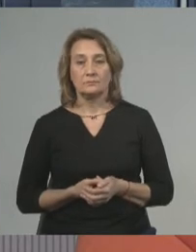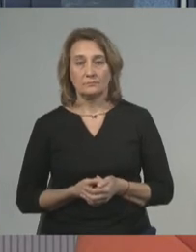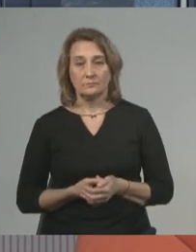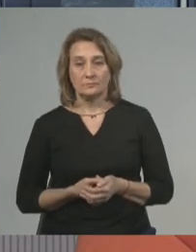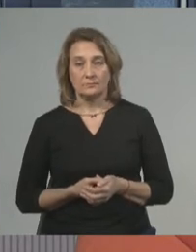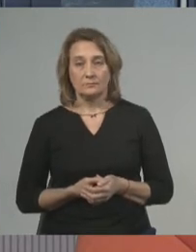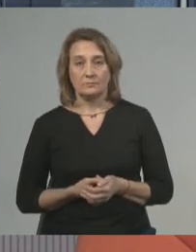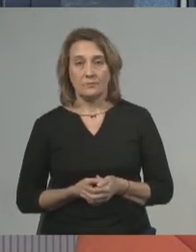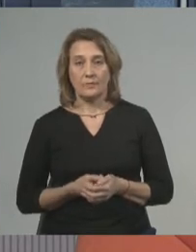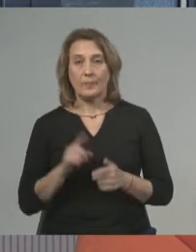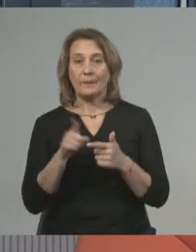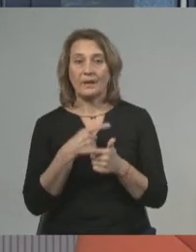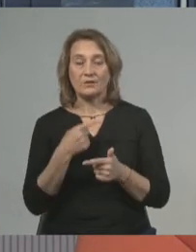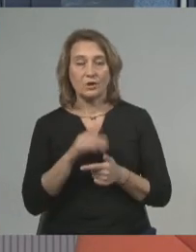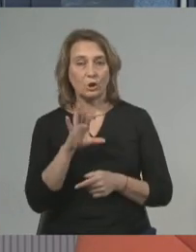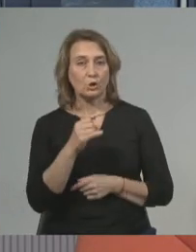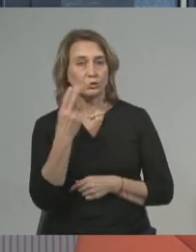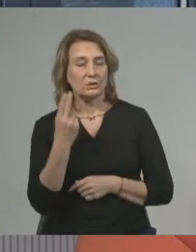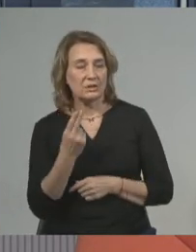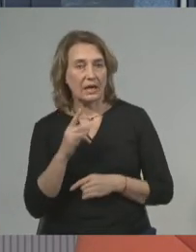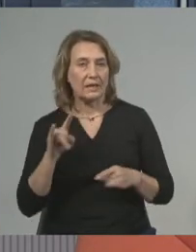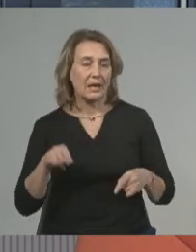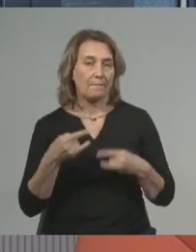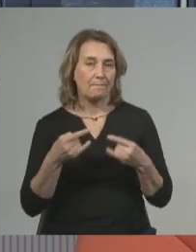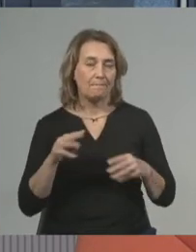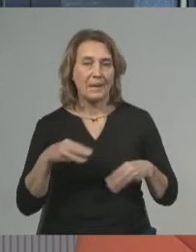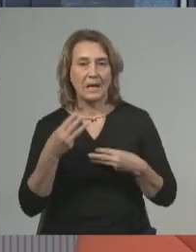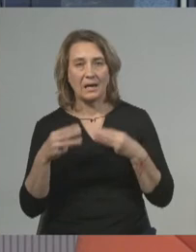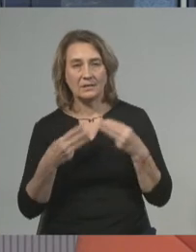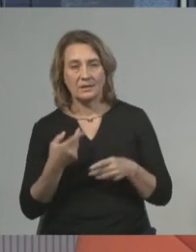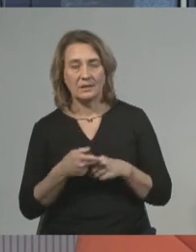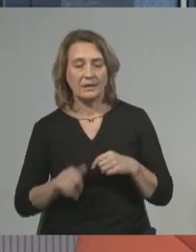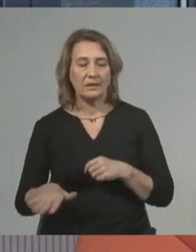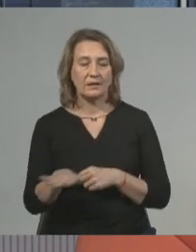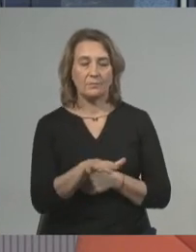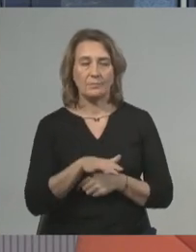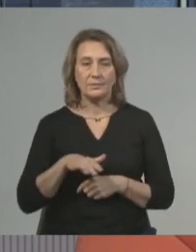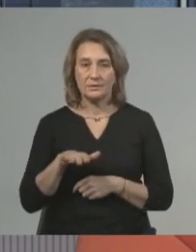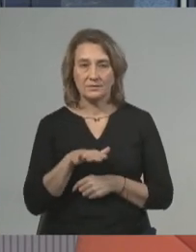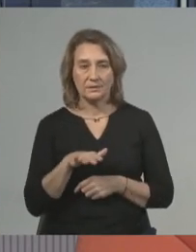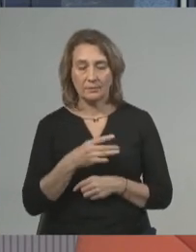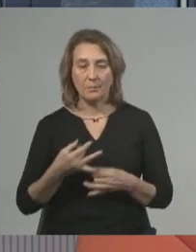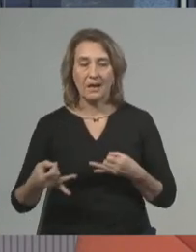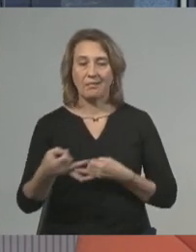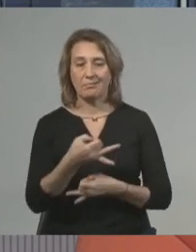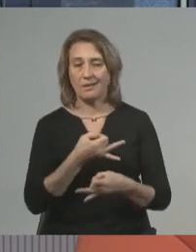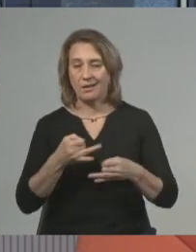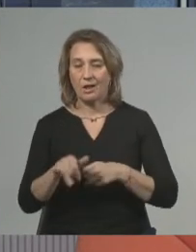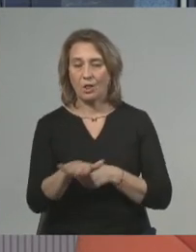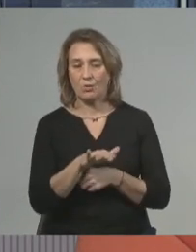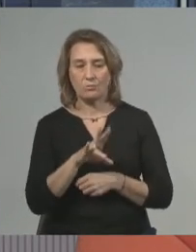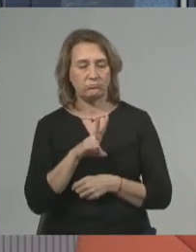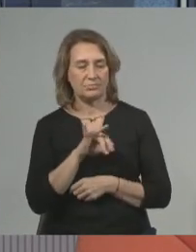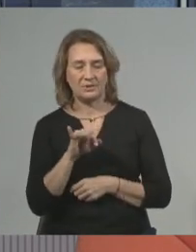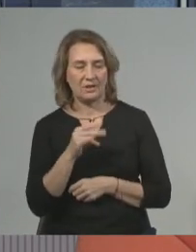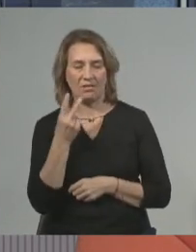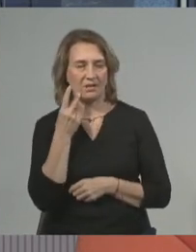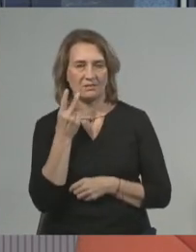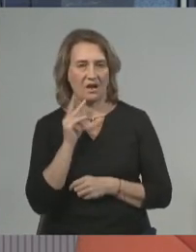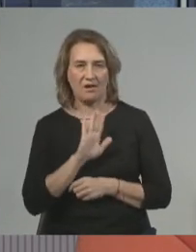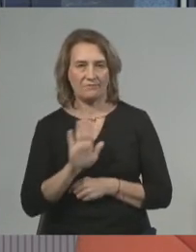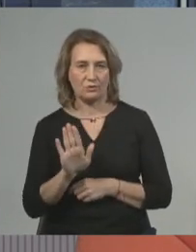try and have some some of these dialogues well no and i think that's part of the bind we all find ourselves in across a lot of different countries